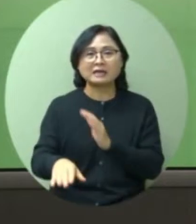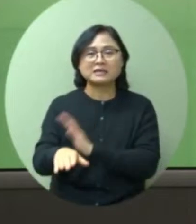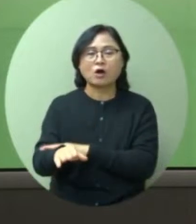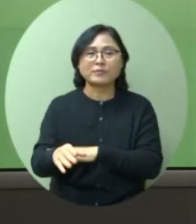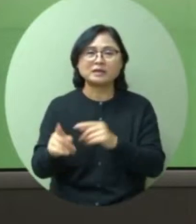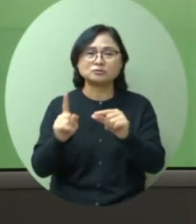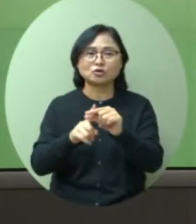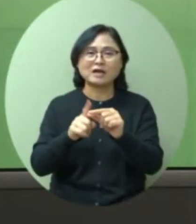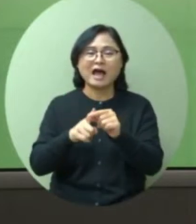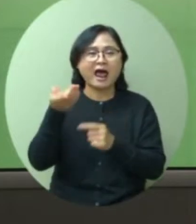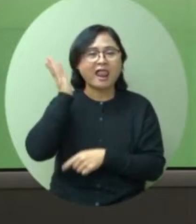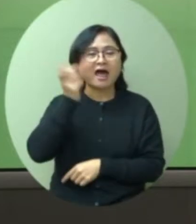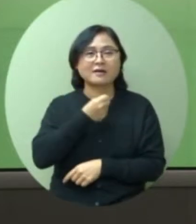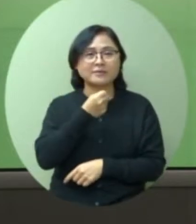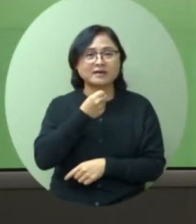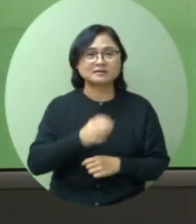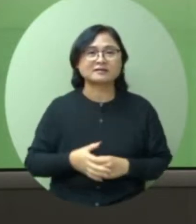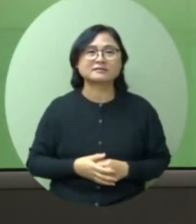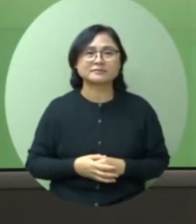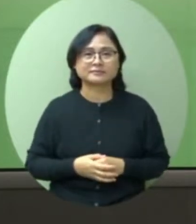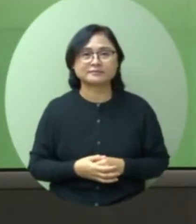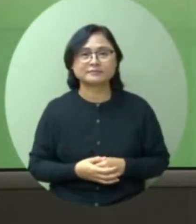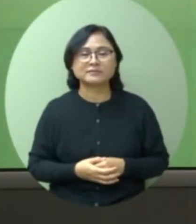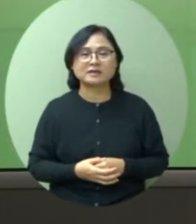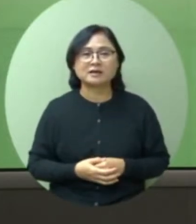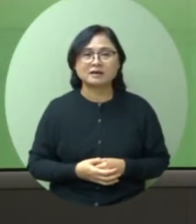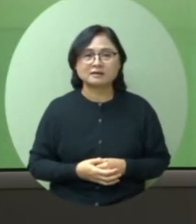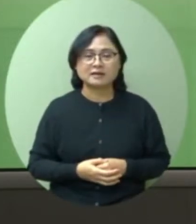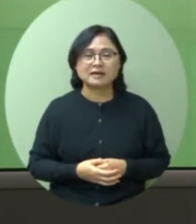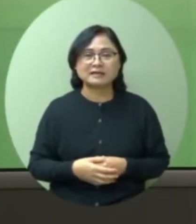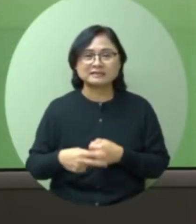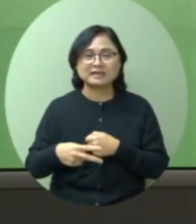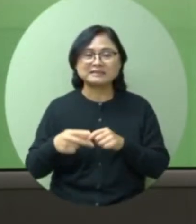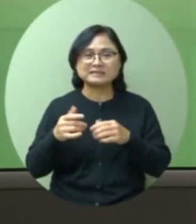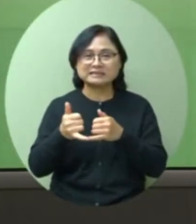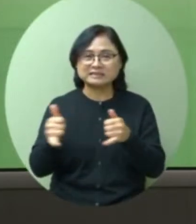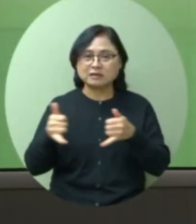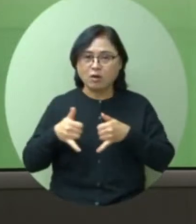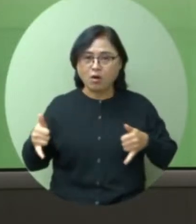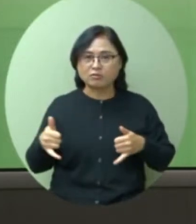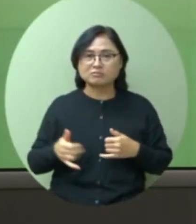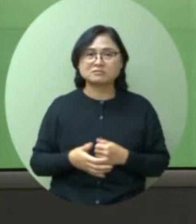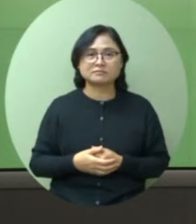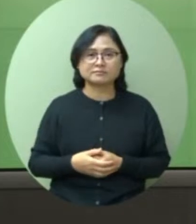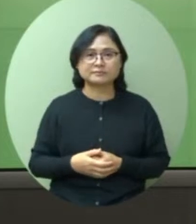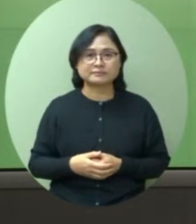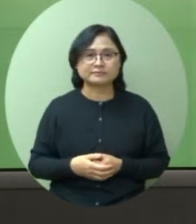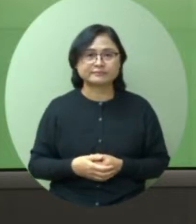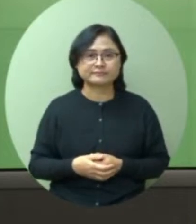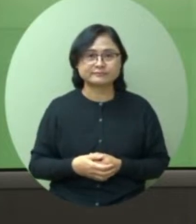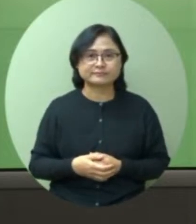On the right, the gentleman in the middle. Second row.